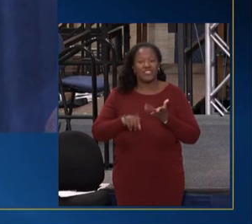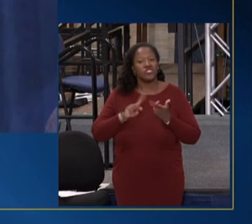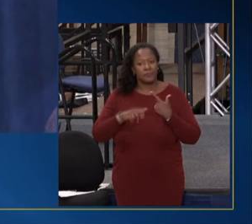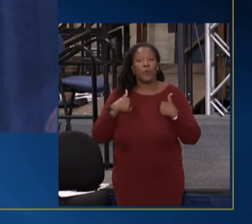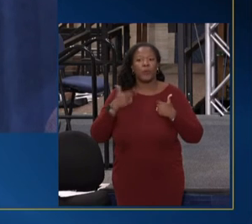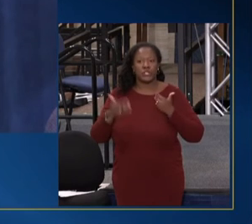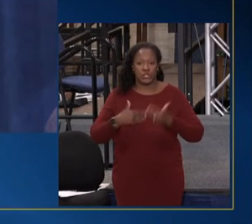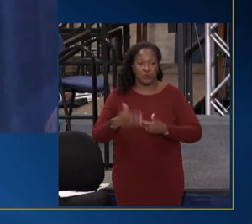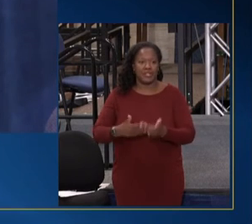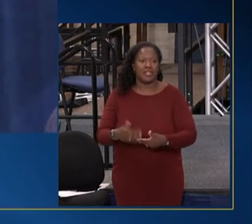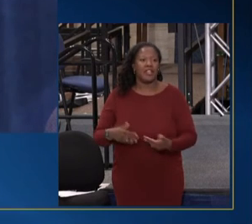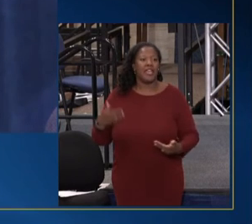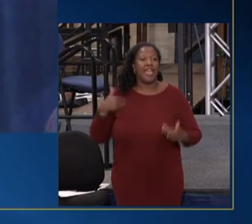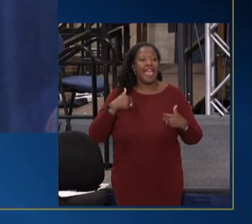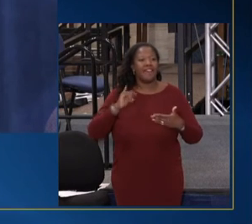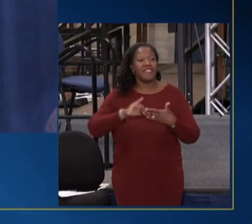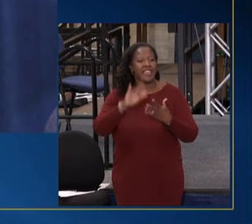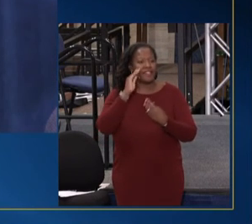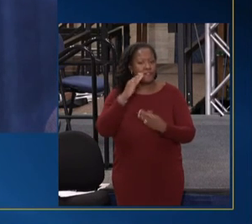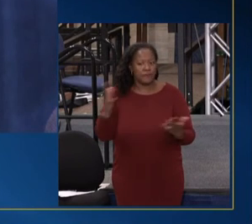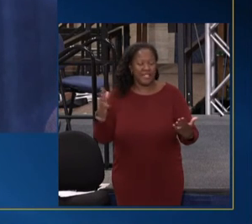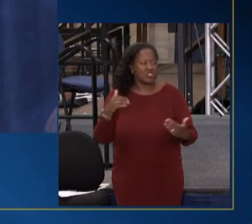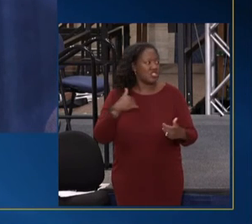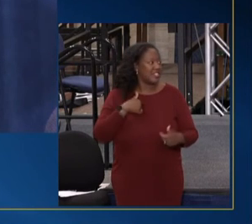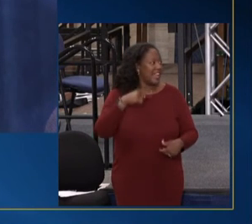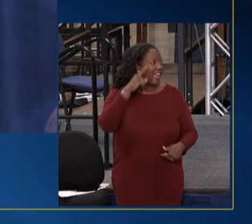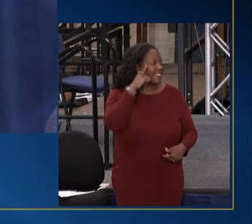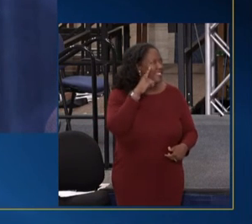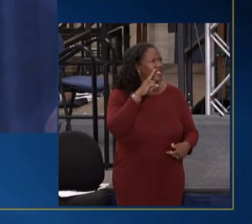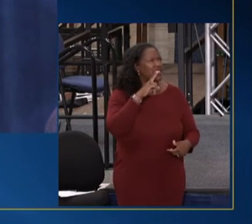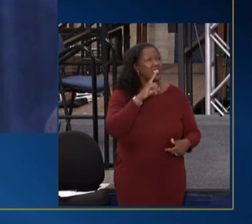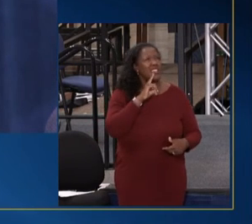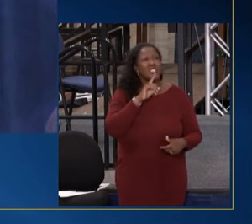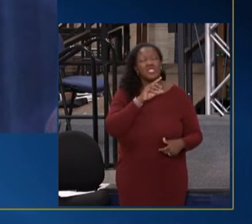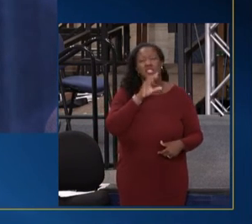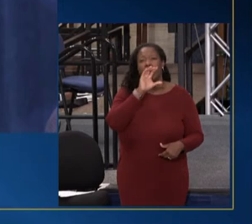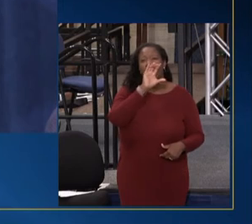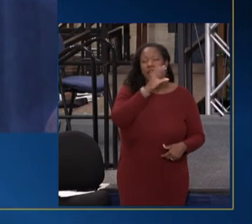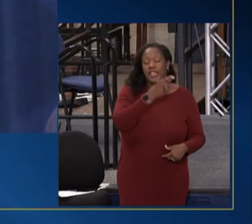that you have that information. I think it's